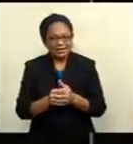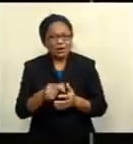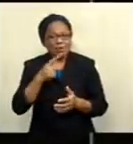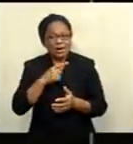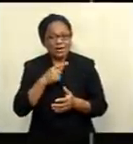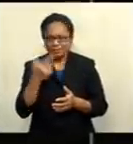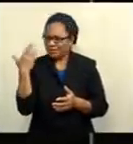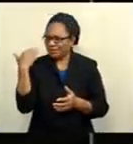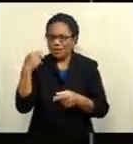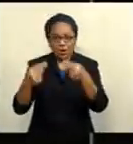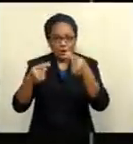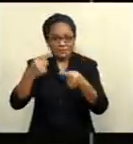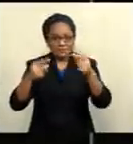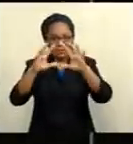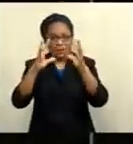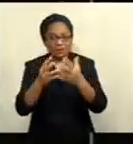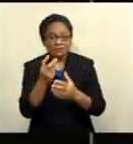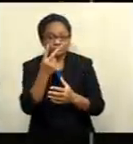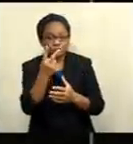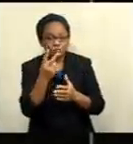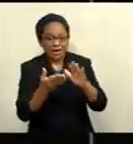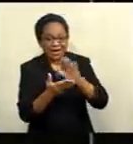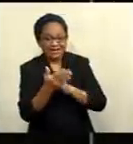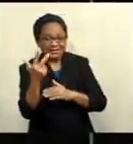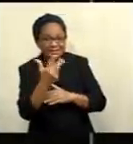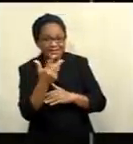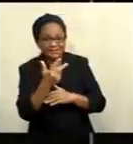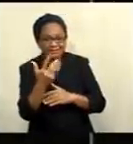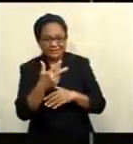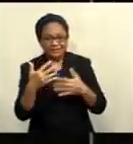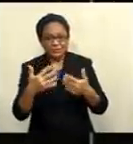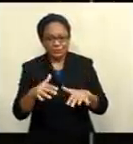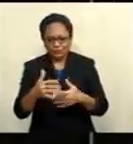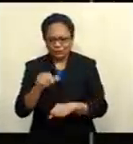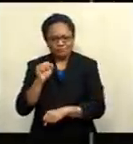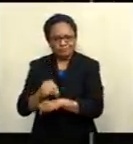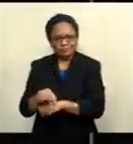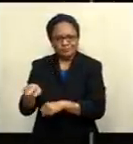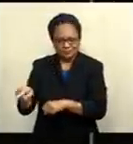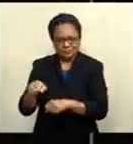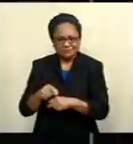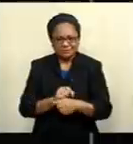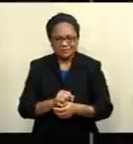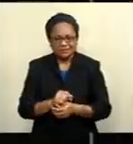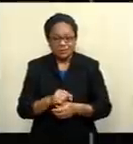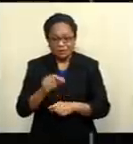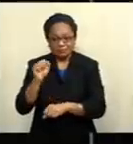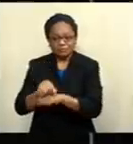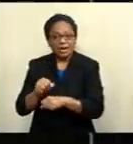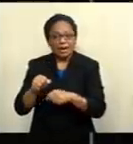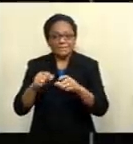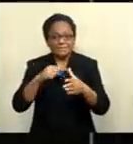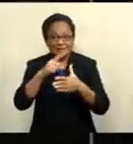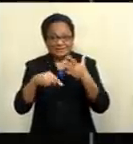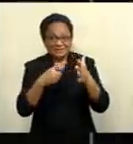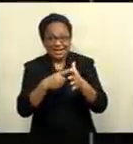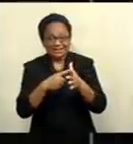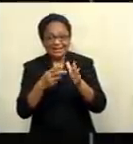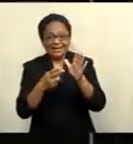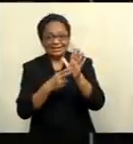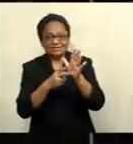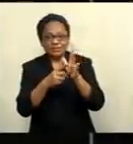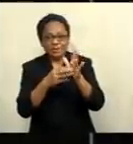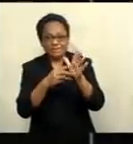Olympiad, so 2 under-18 chess players as part of the successful Fiji team that topped Pakistan and Oman over the